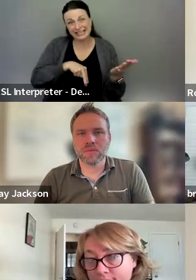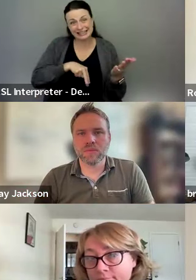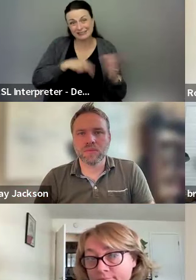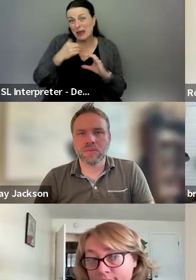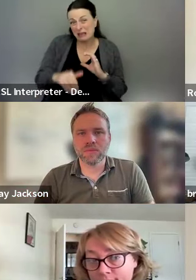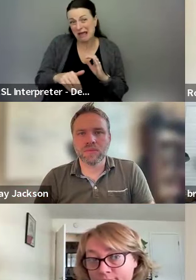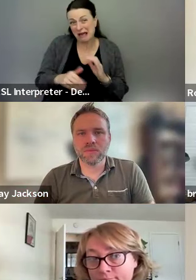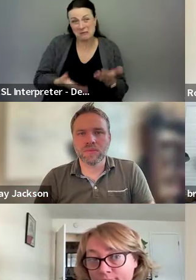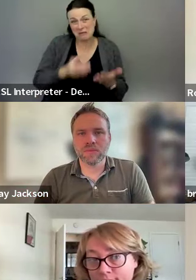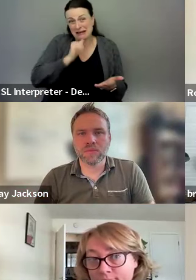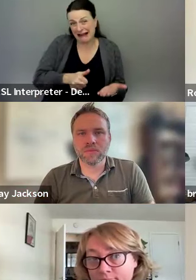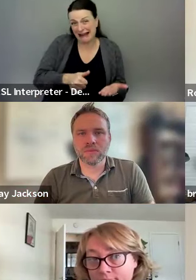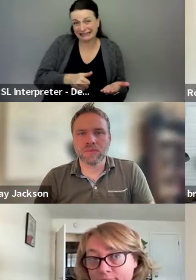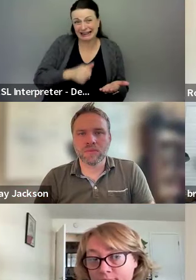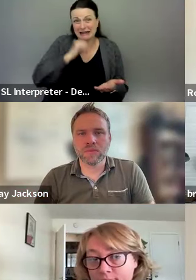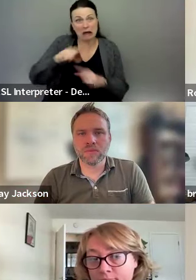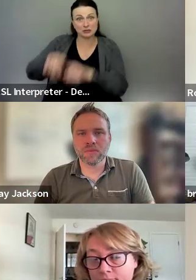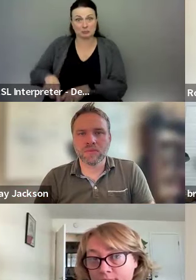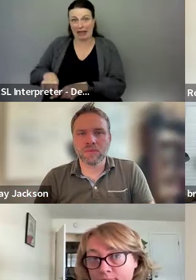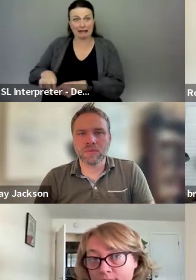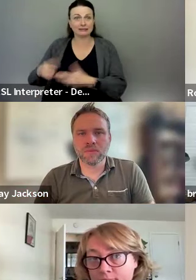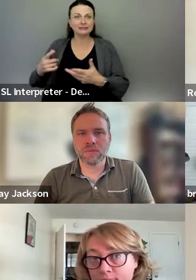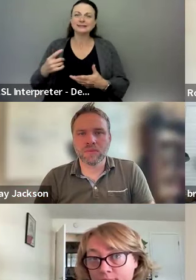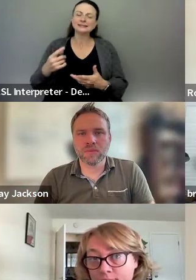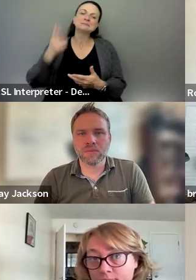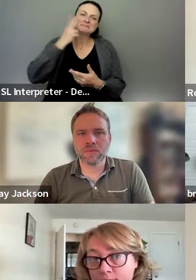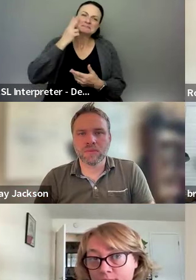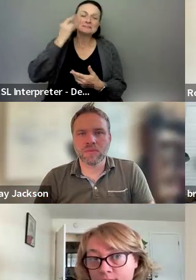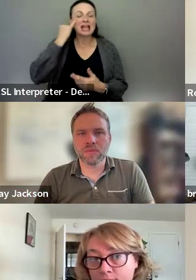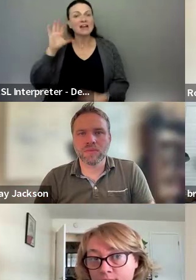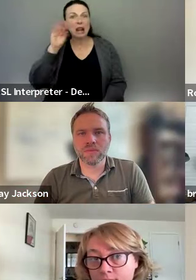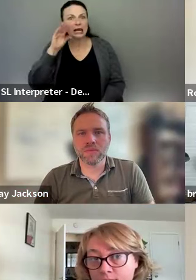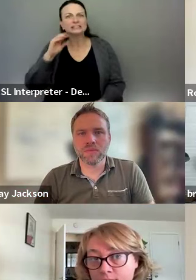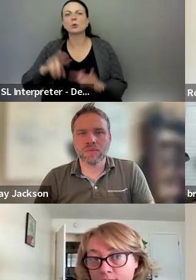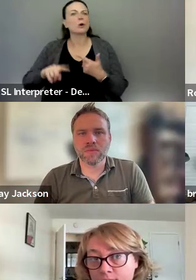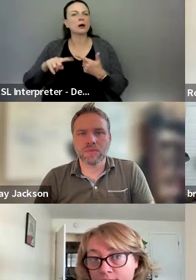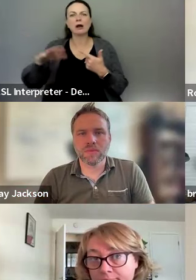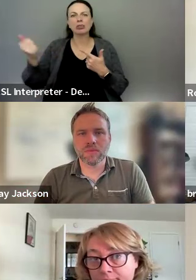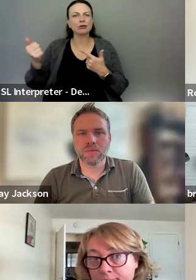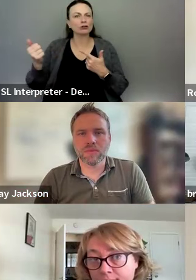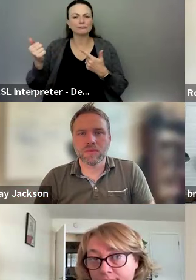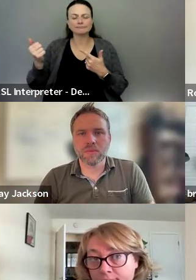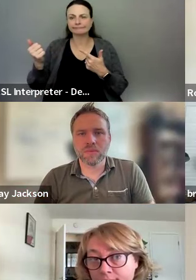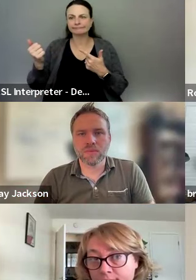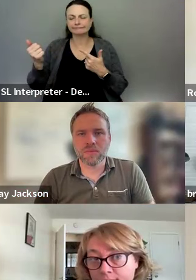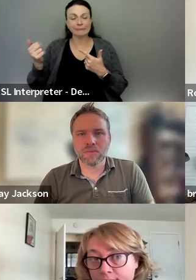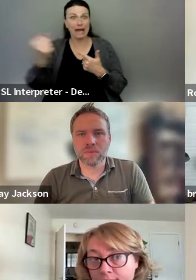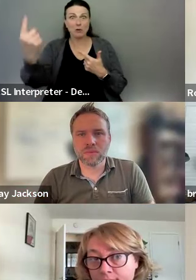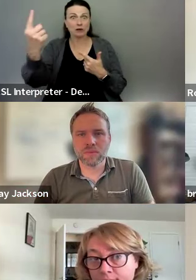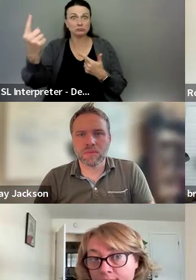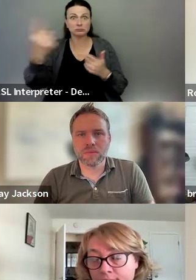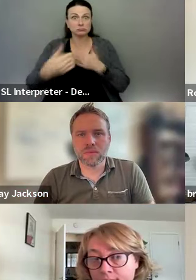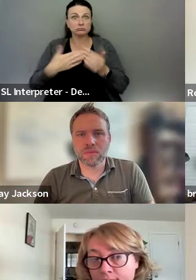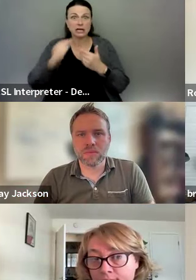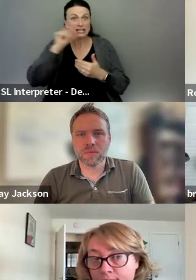them, but I wouldn't count on that only. And then we can see if Linux Foundation or any other anyone, and it doesn't matter, it